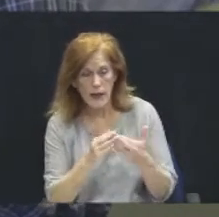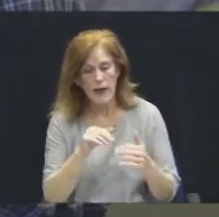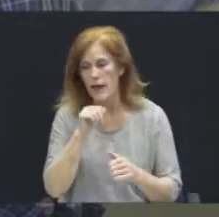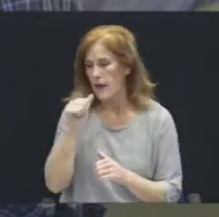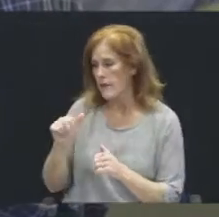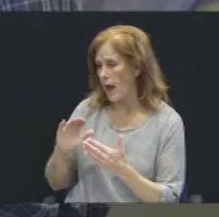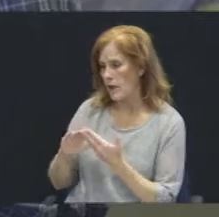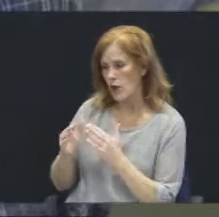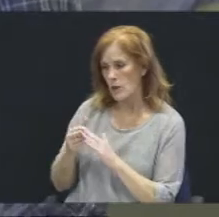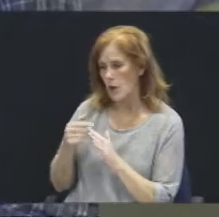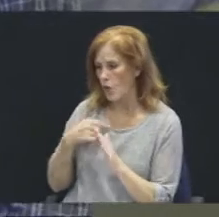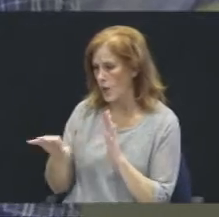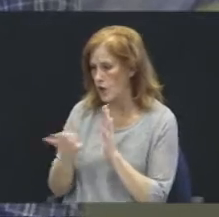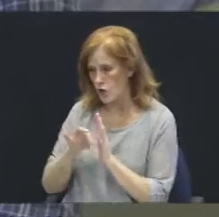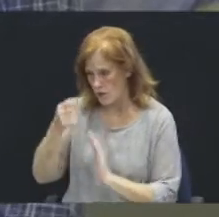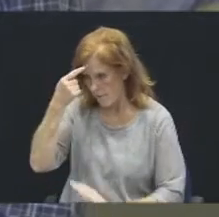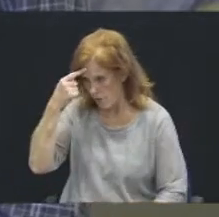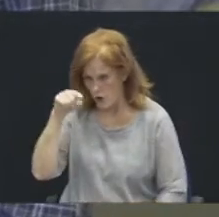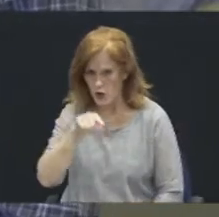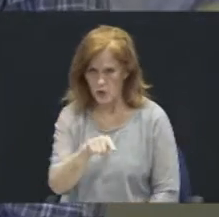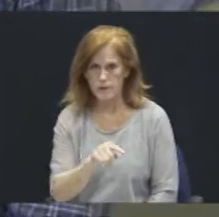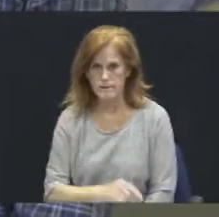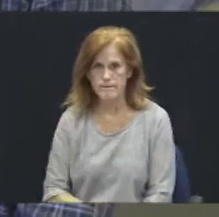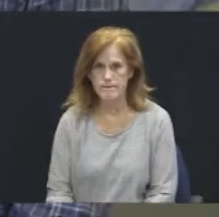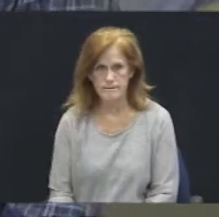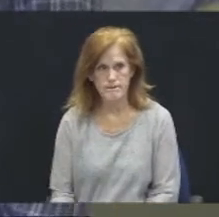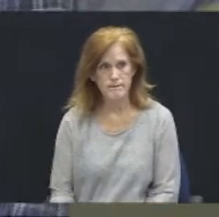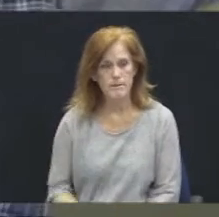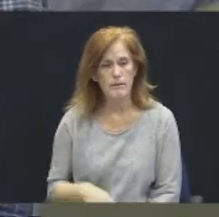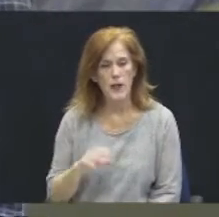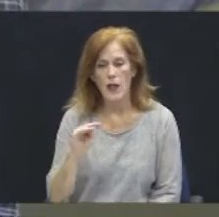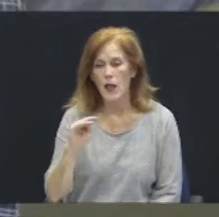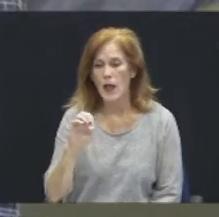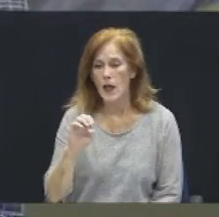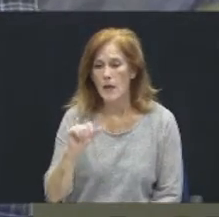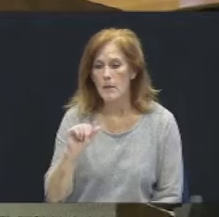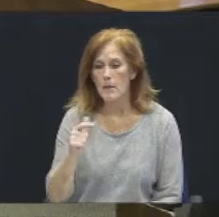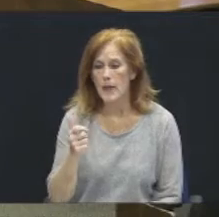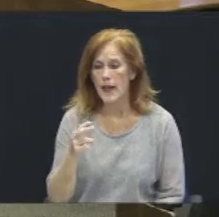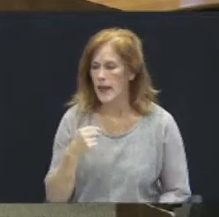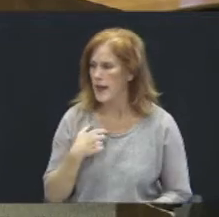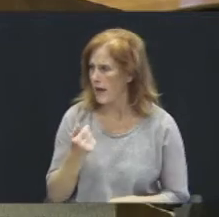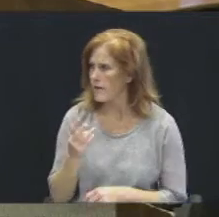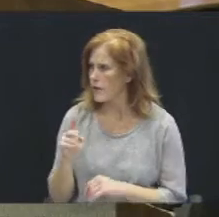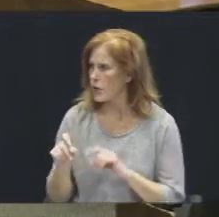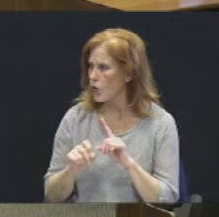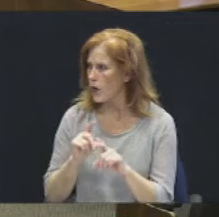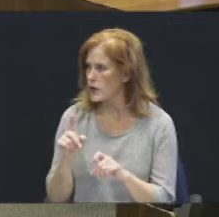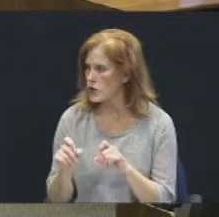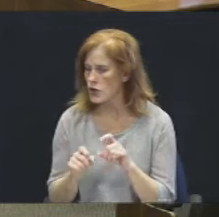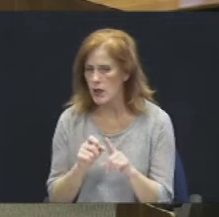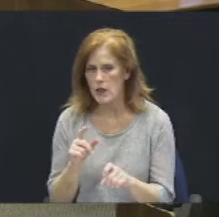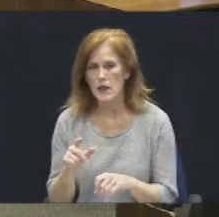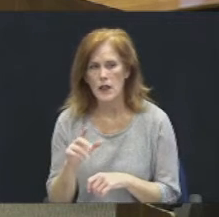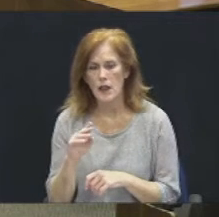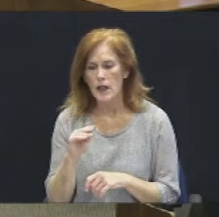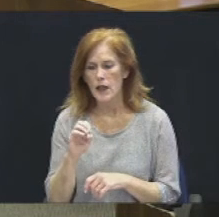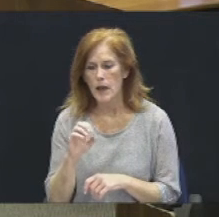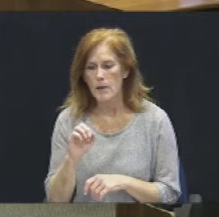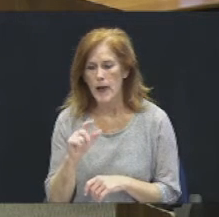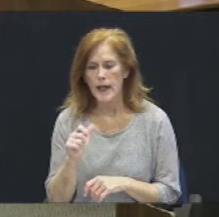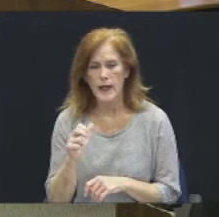we choose for you. So that's great. I have a few questions. Yeah. Megan Walls with Assistology.